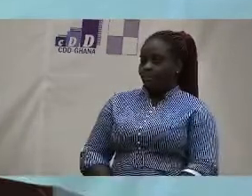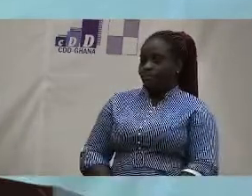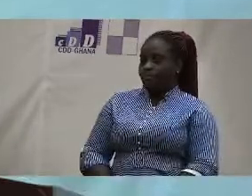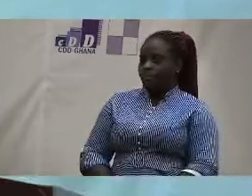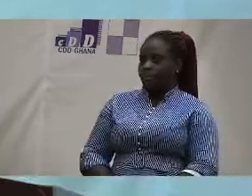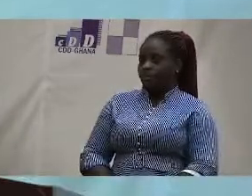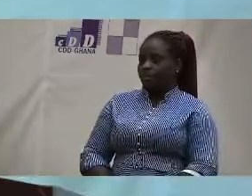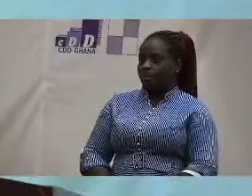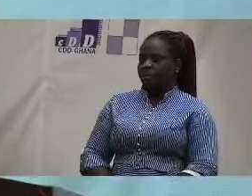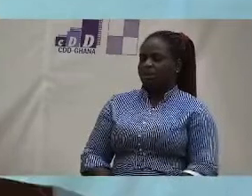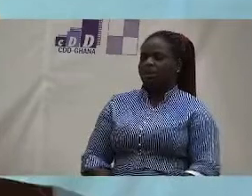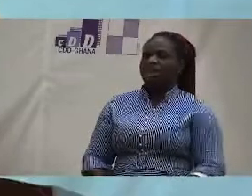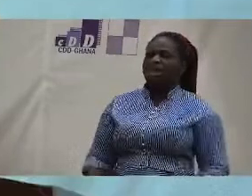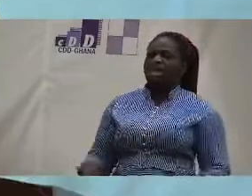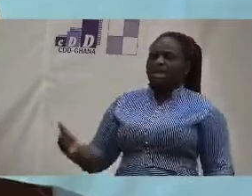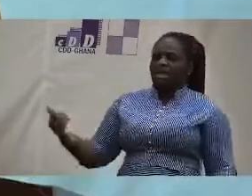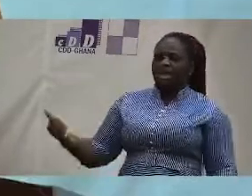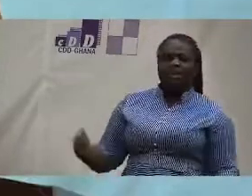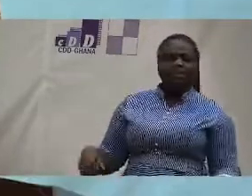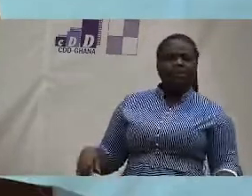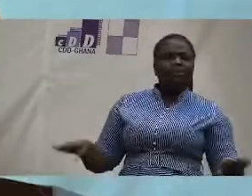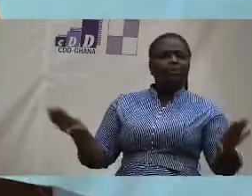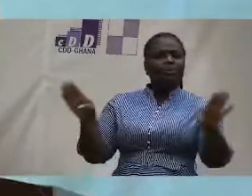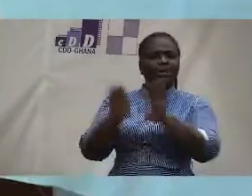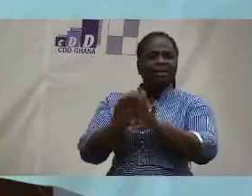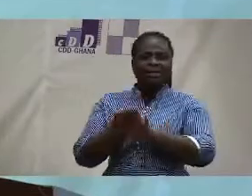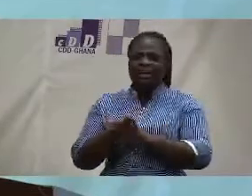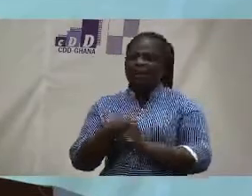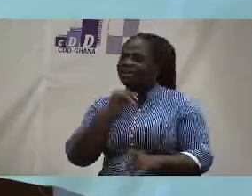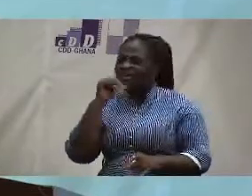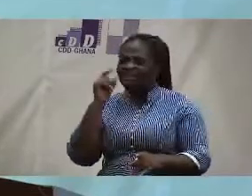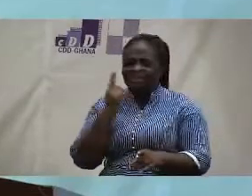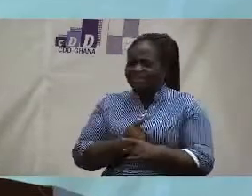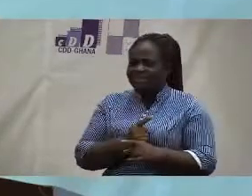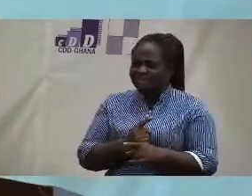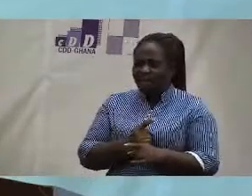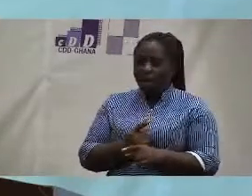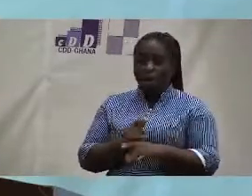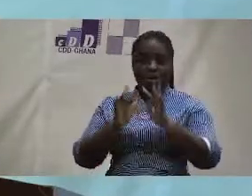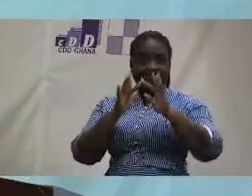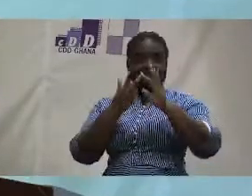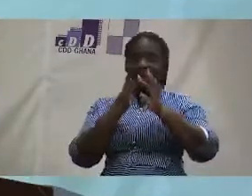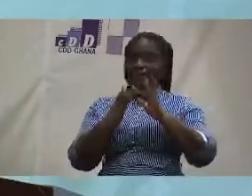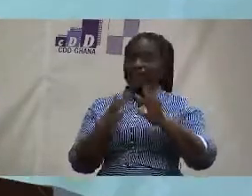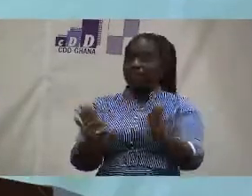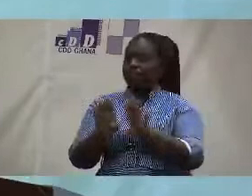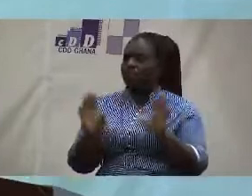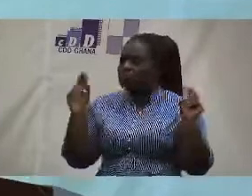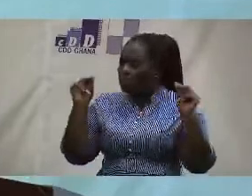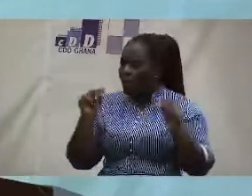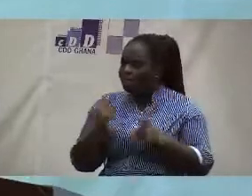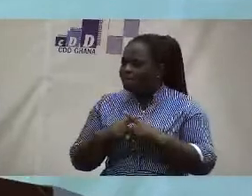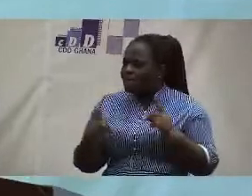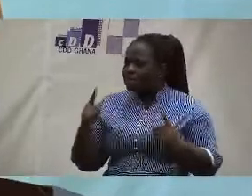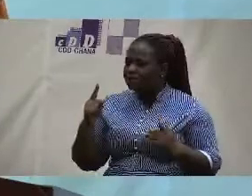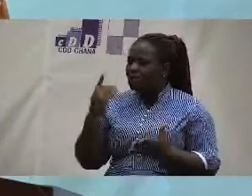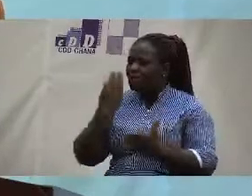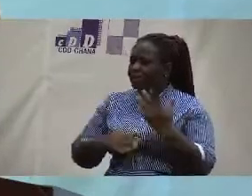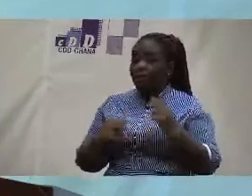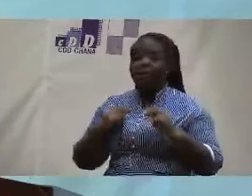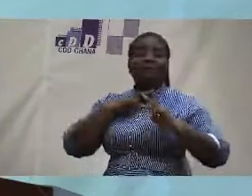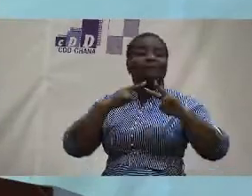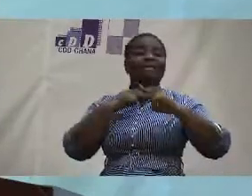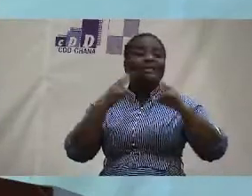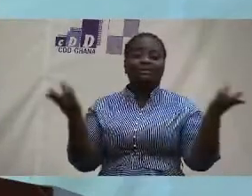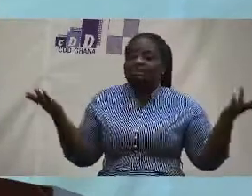And the classification of shutdown really for us should not just also be on internet shutdown, but what about the shutdown of our